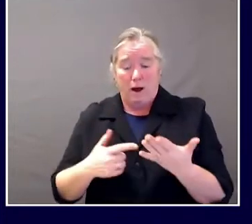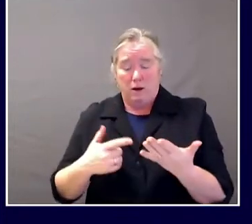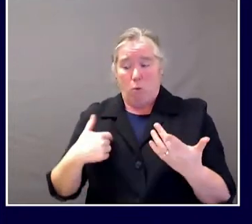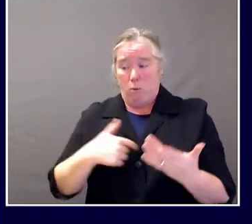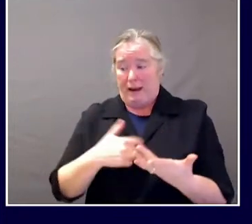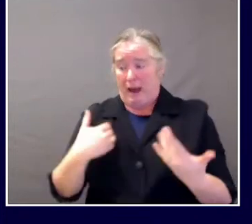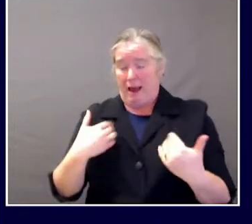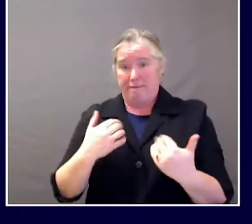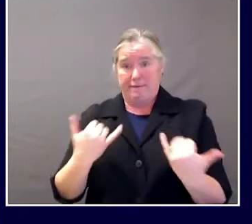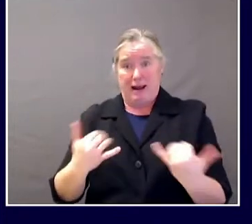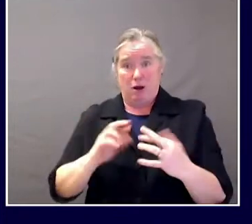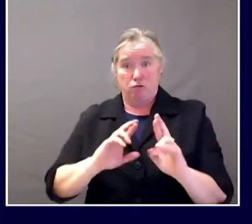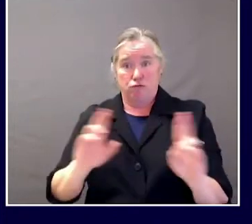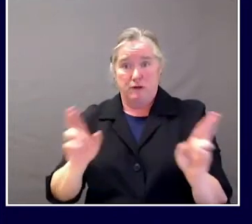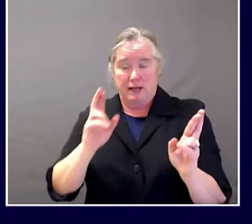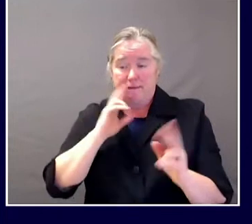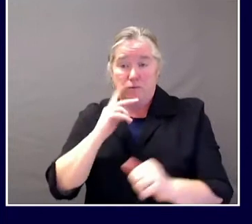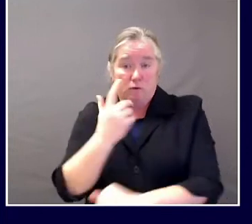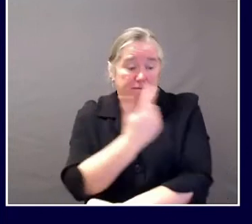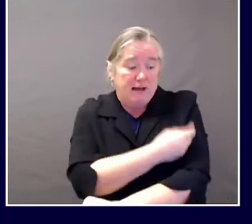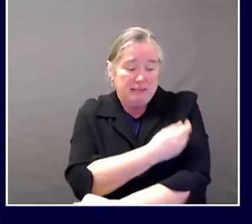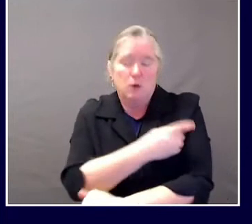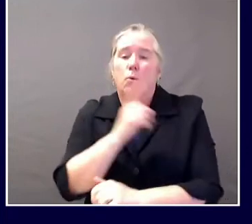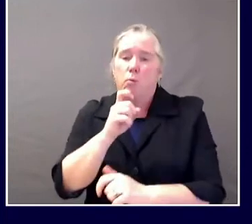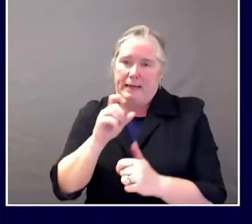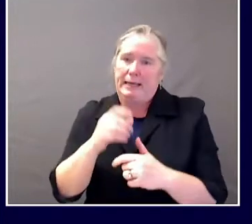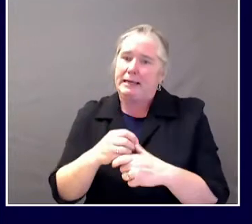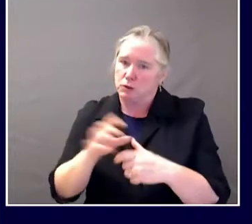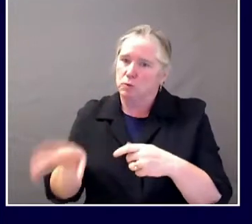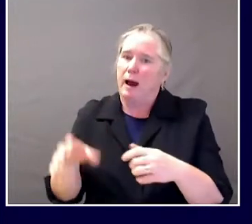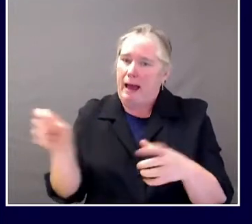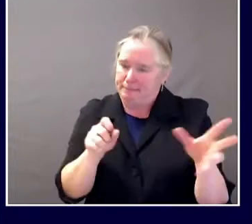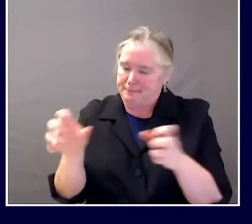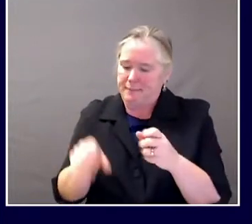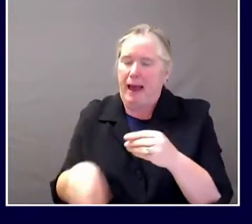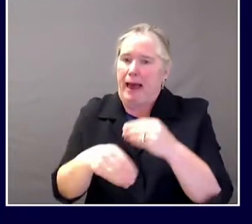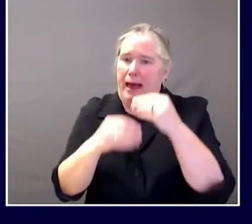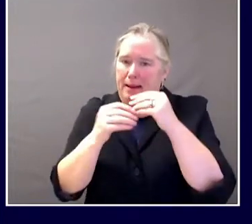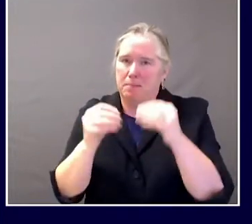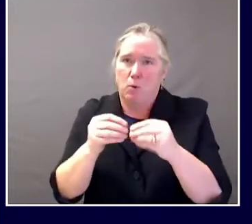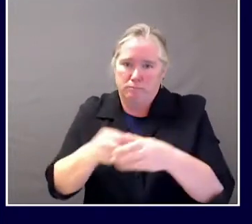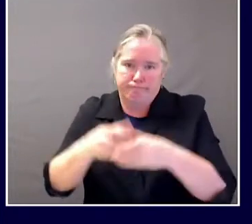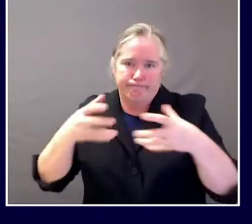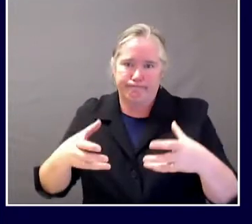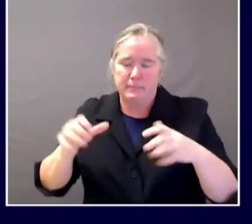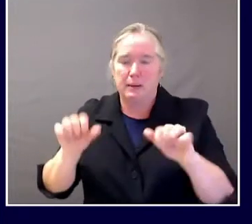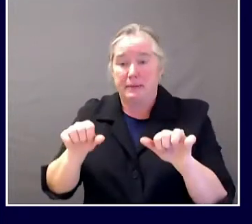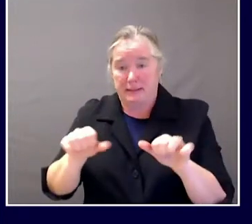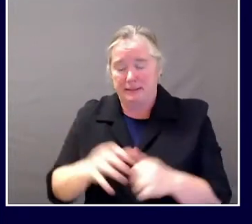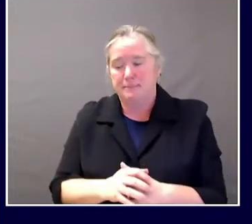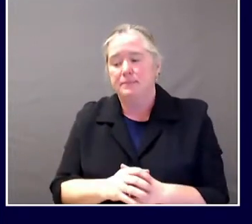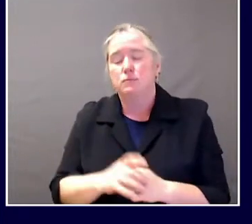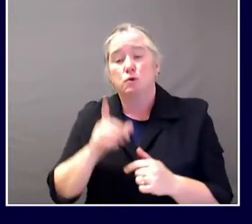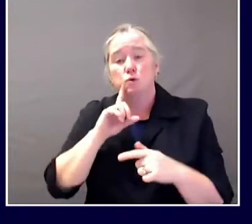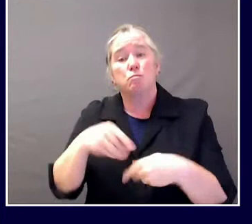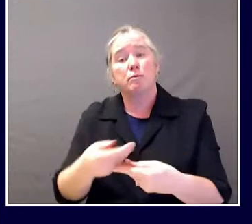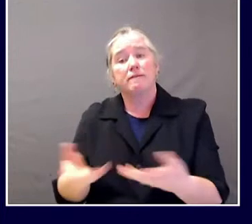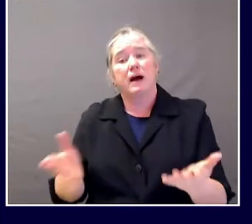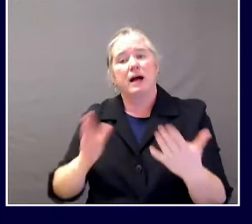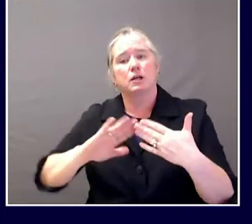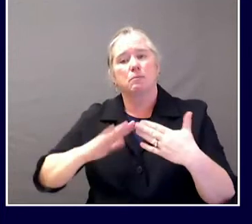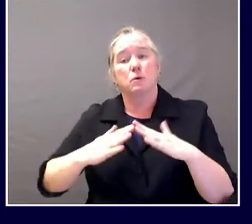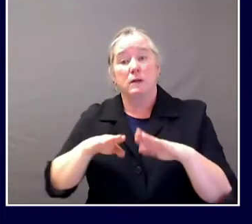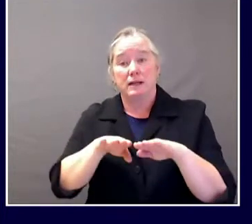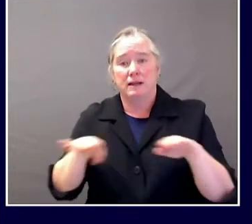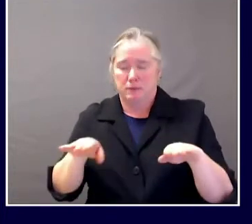vaccination infrastructure to be able to deliver high throughput vaccines at a community level. There is no question about